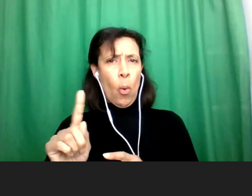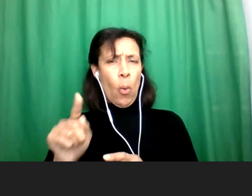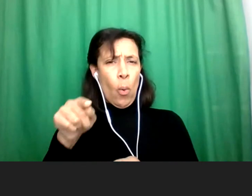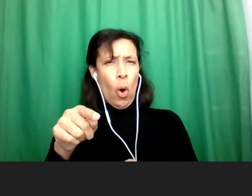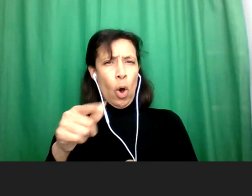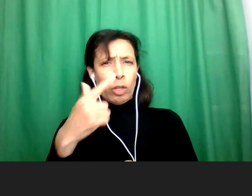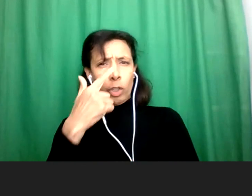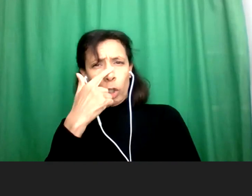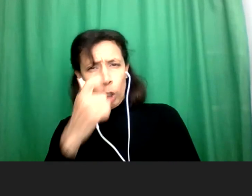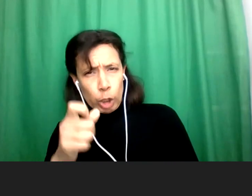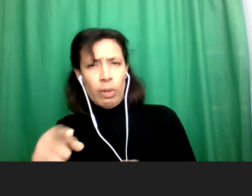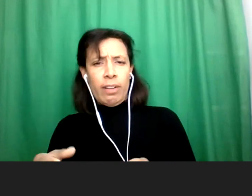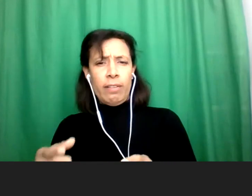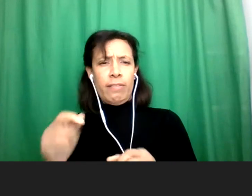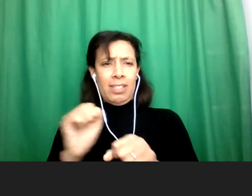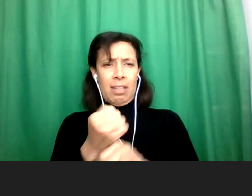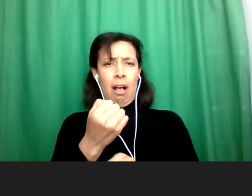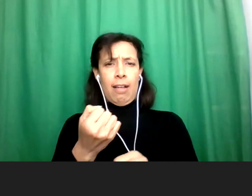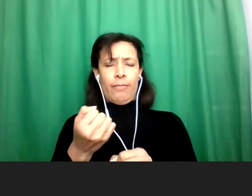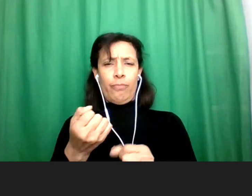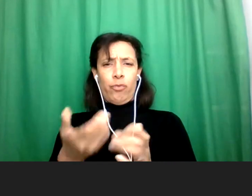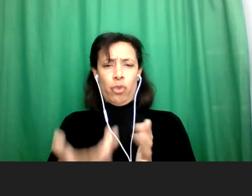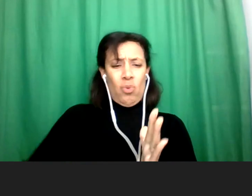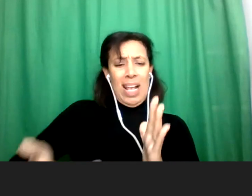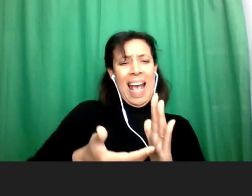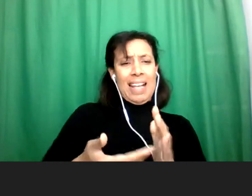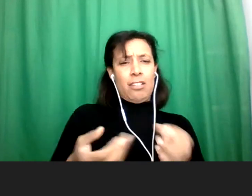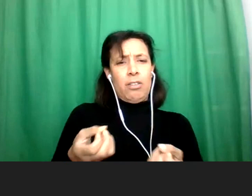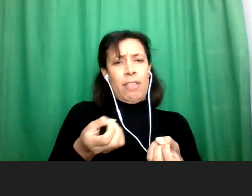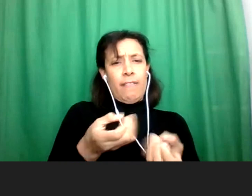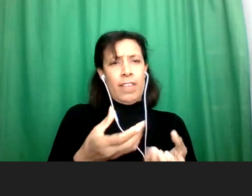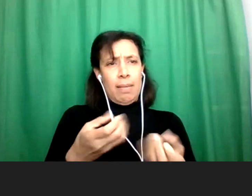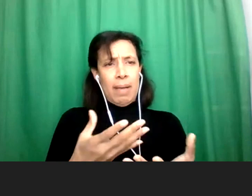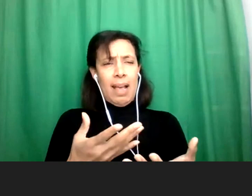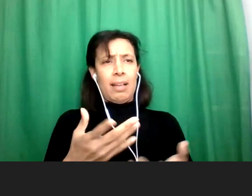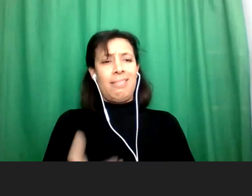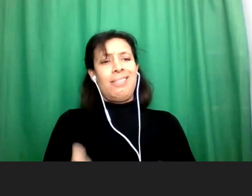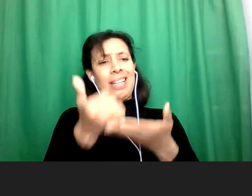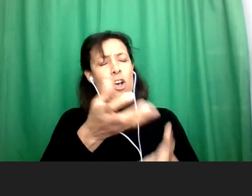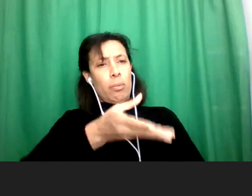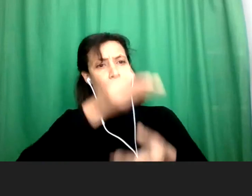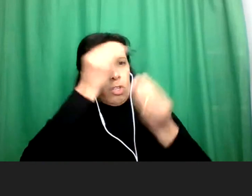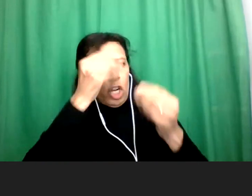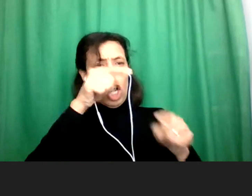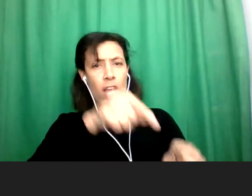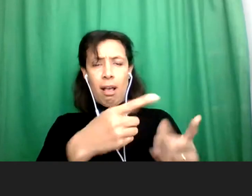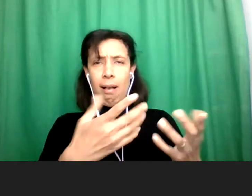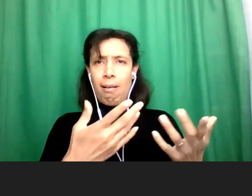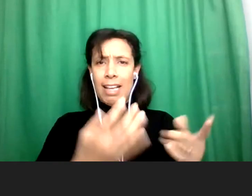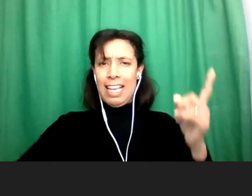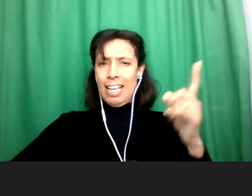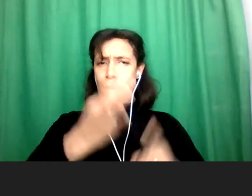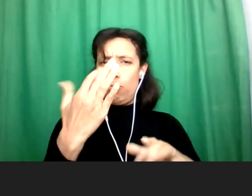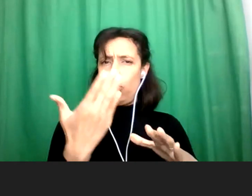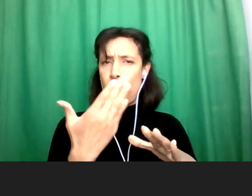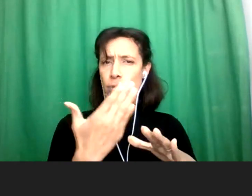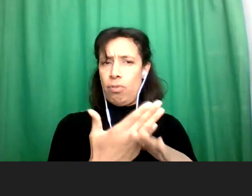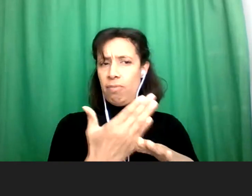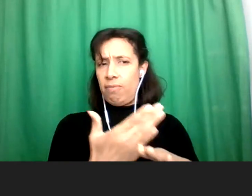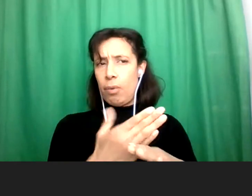to add to the feedback to give that particular learner more information about how they could improve their work? And there's a space for